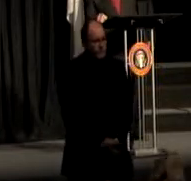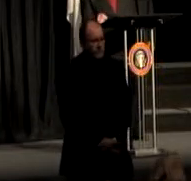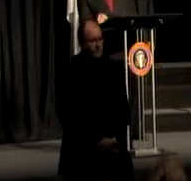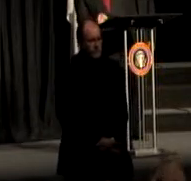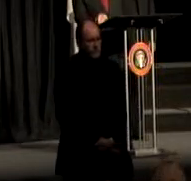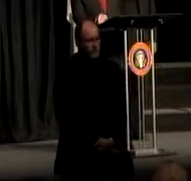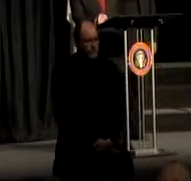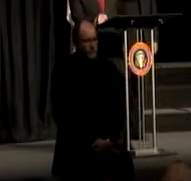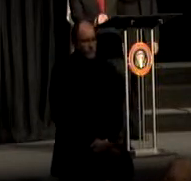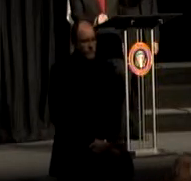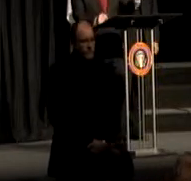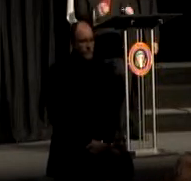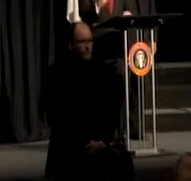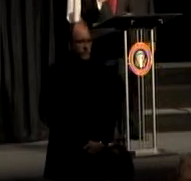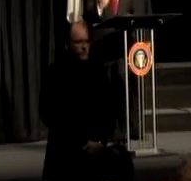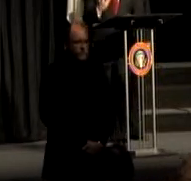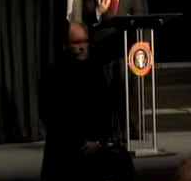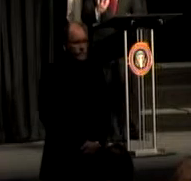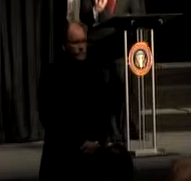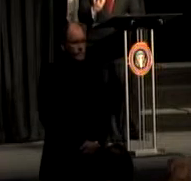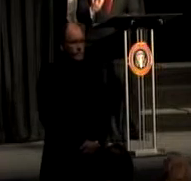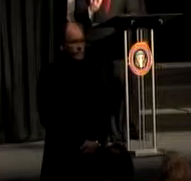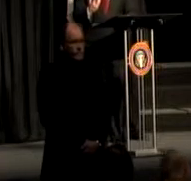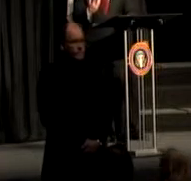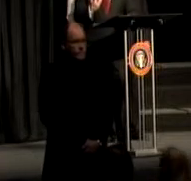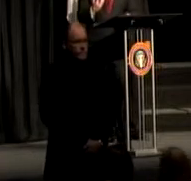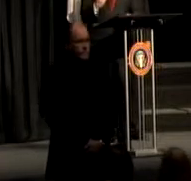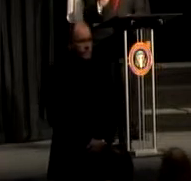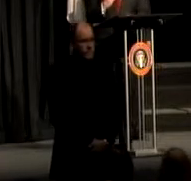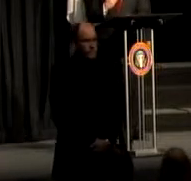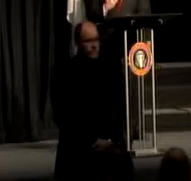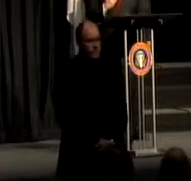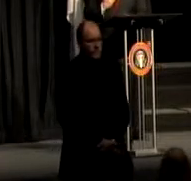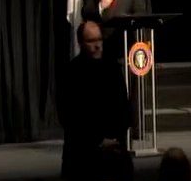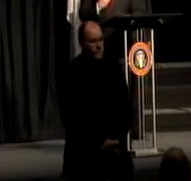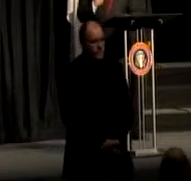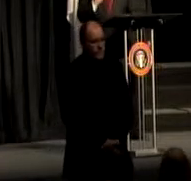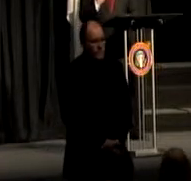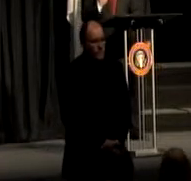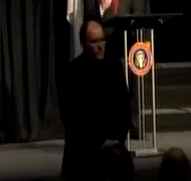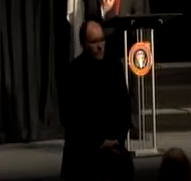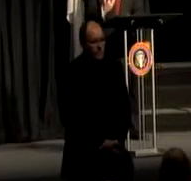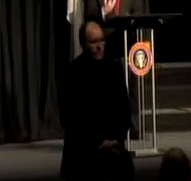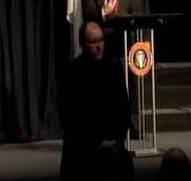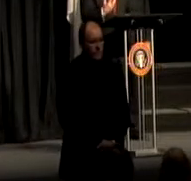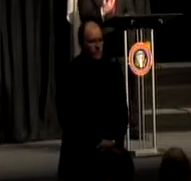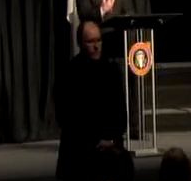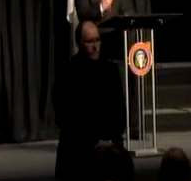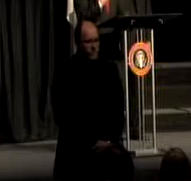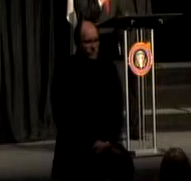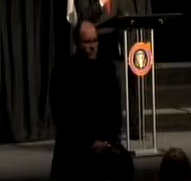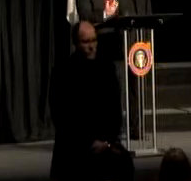I can be accepted by God, but the identity I get is not who I am. When I look in the mirror,